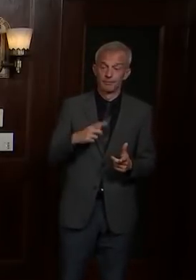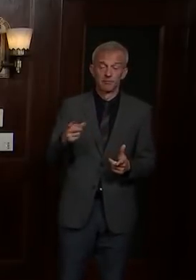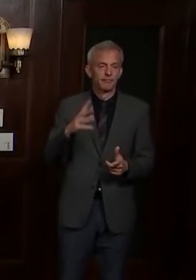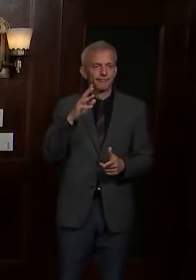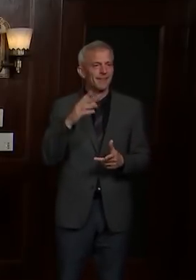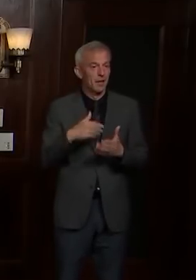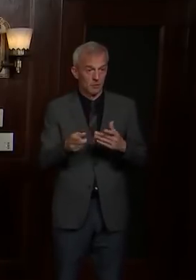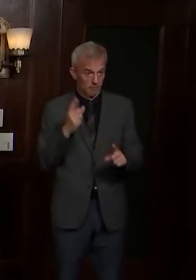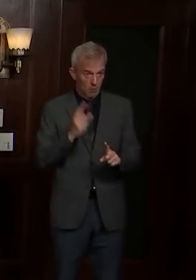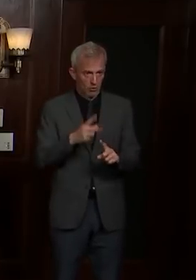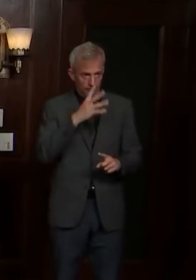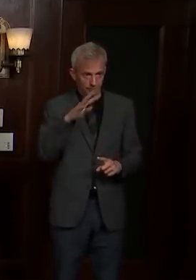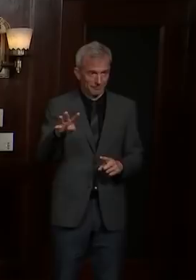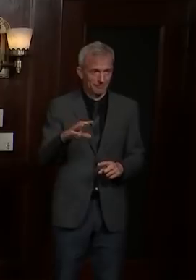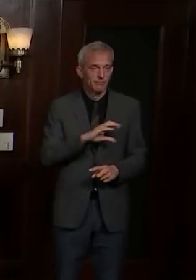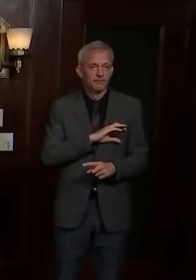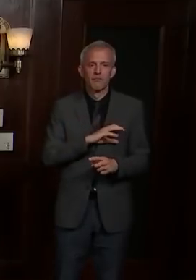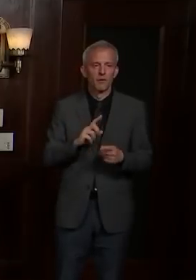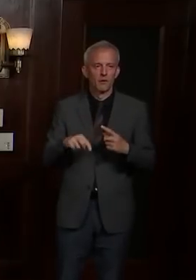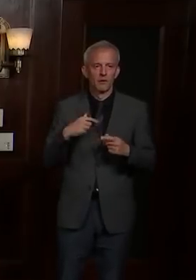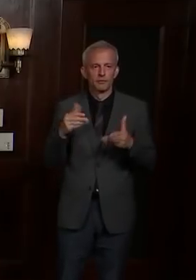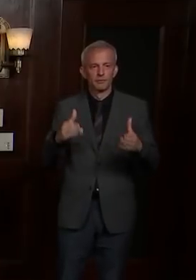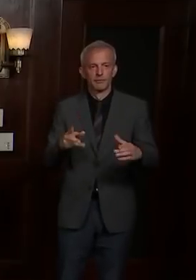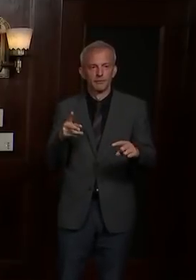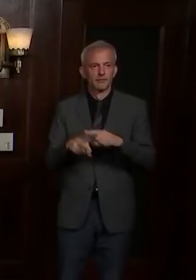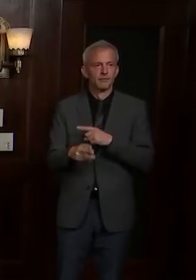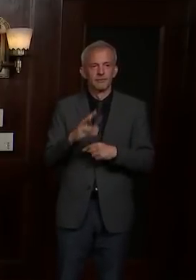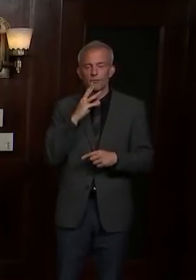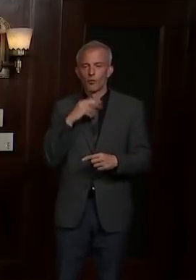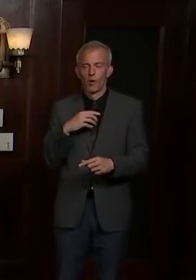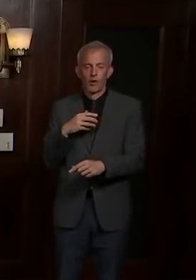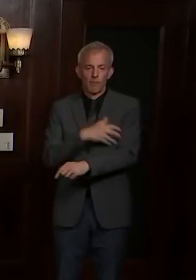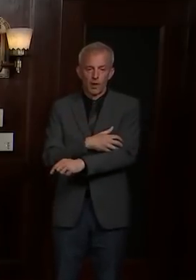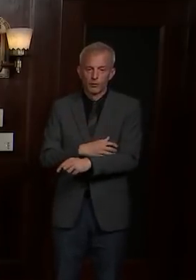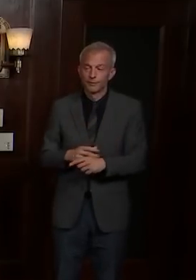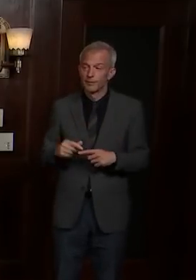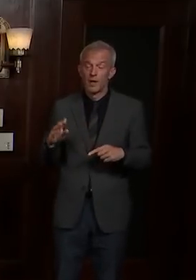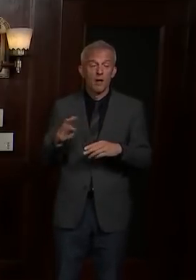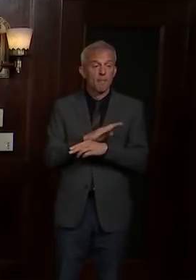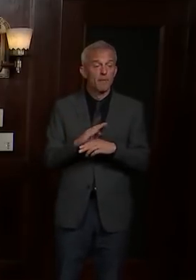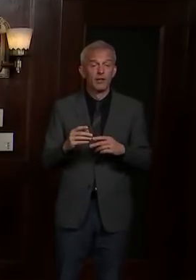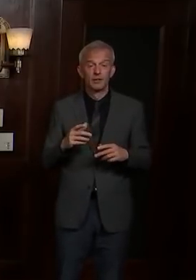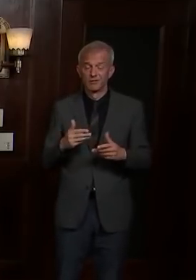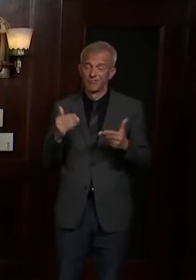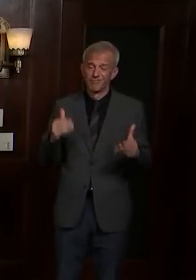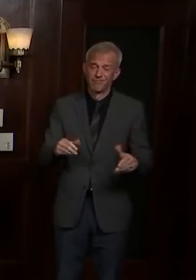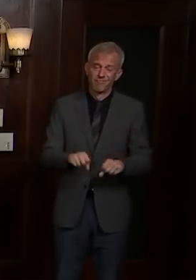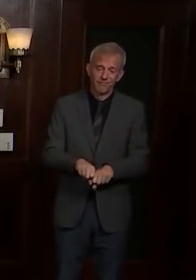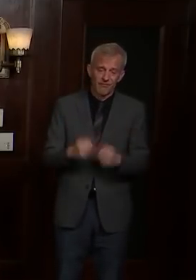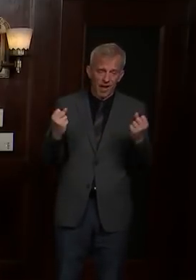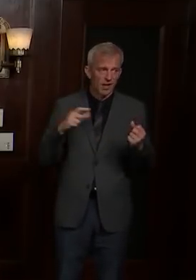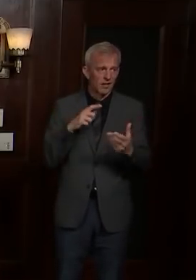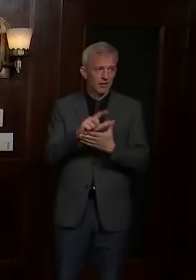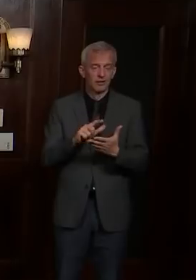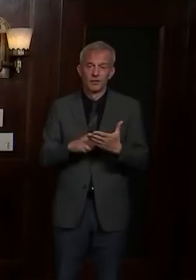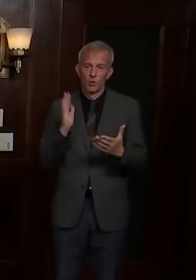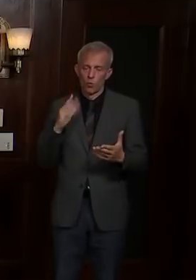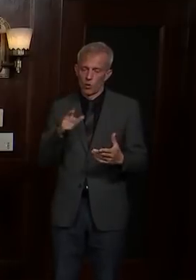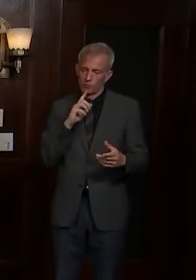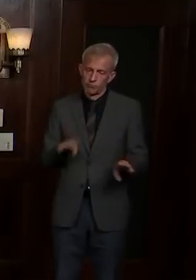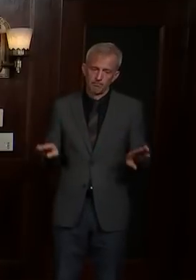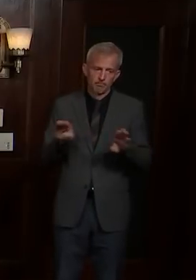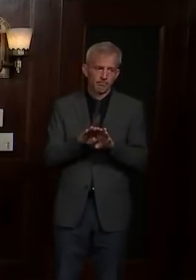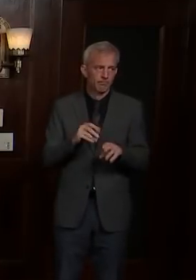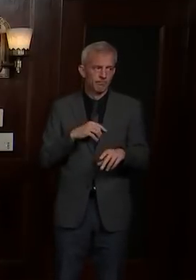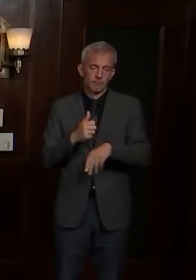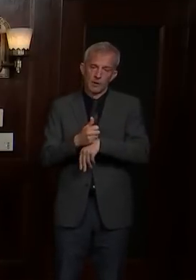want that people know that we are serious about this, that businesses that flagrantly violate this will be shut down in the short term and prosecuted in